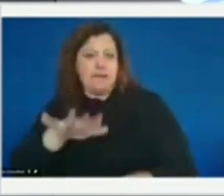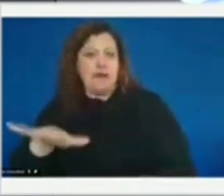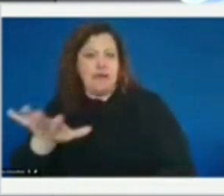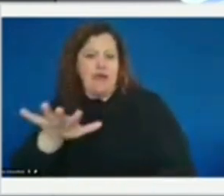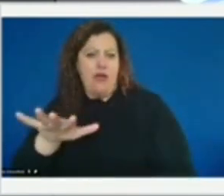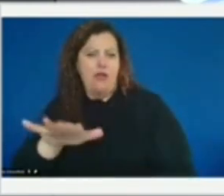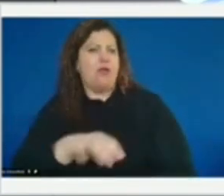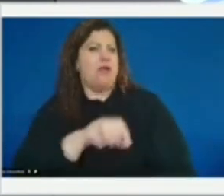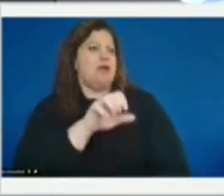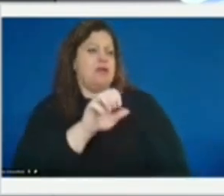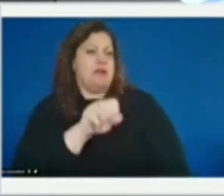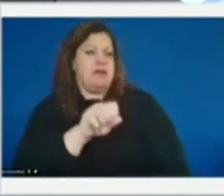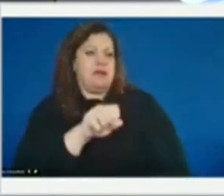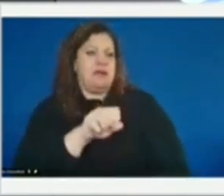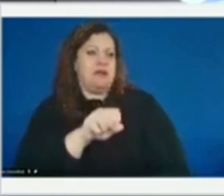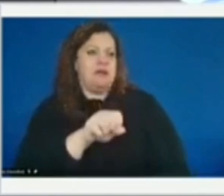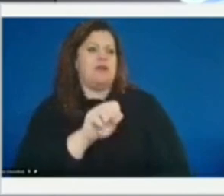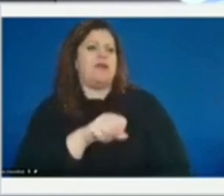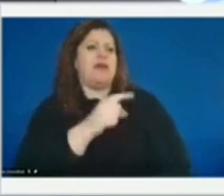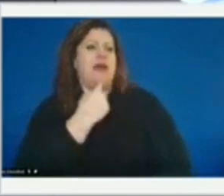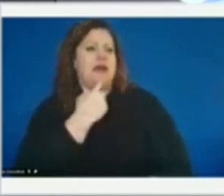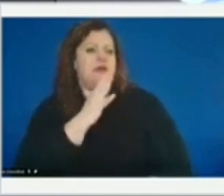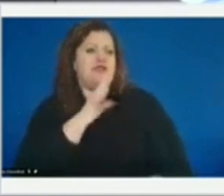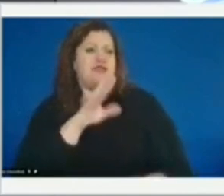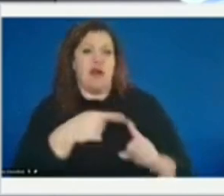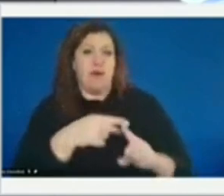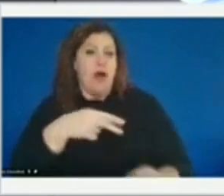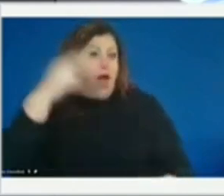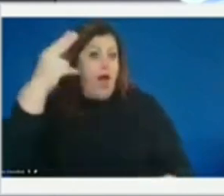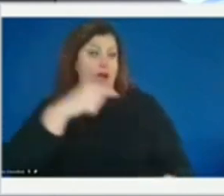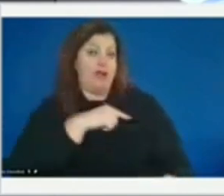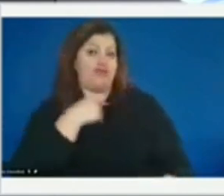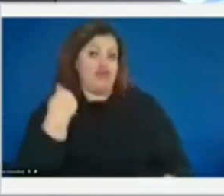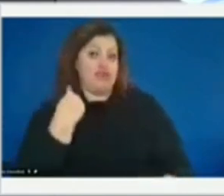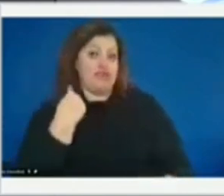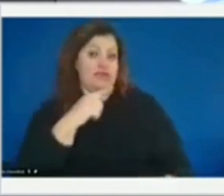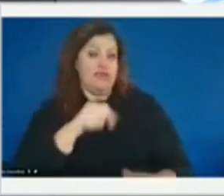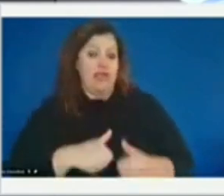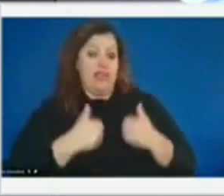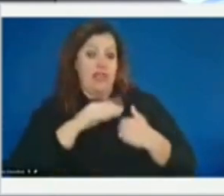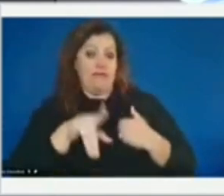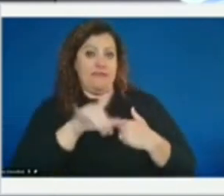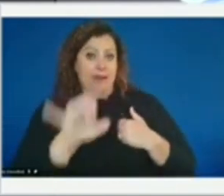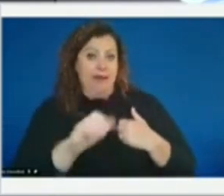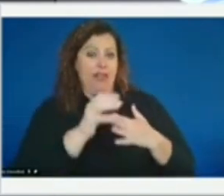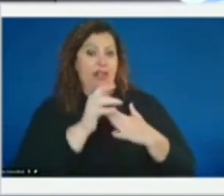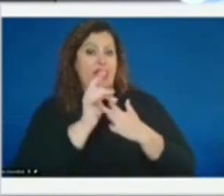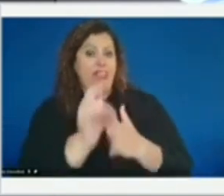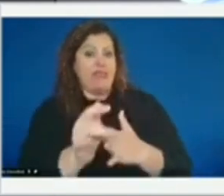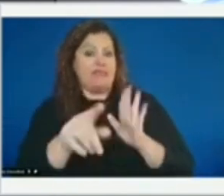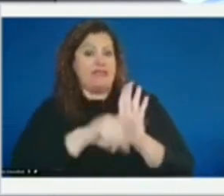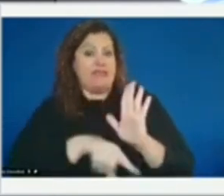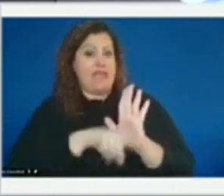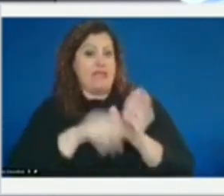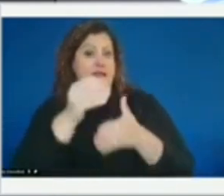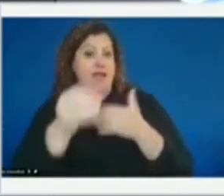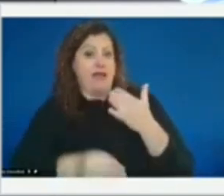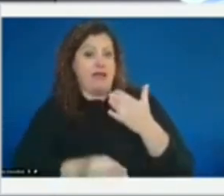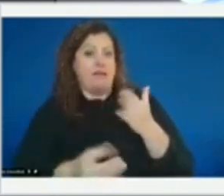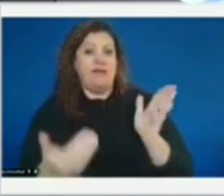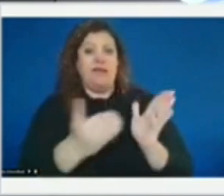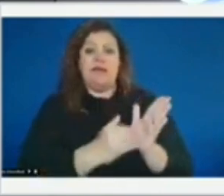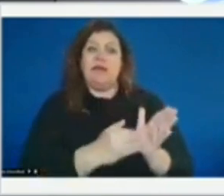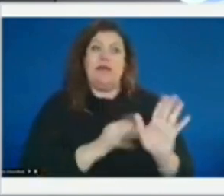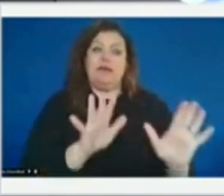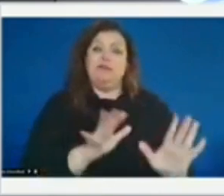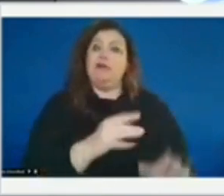preach all the time about high-risk lifestyles lead to negative outcomes. And again, one homicide being one too